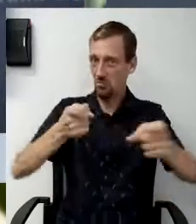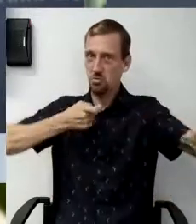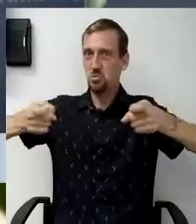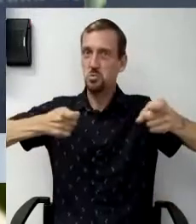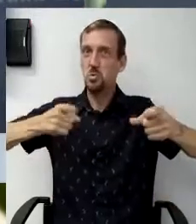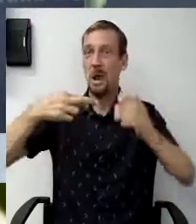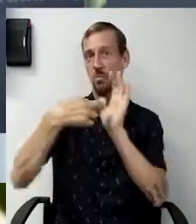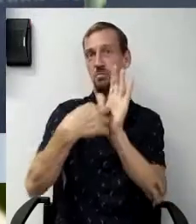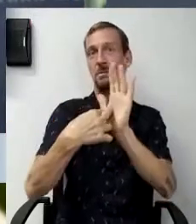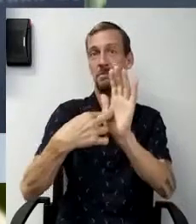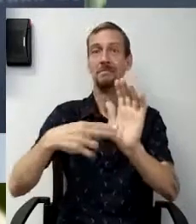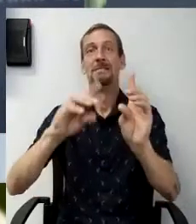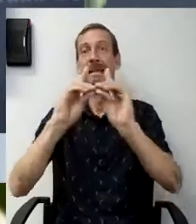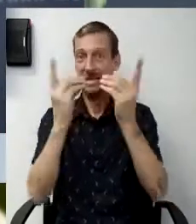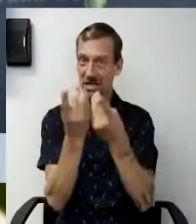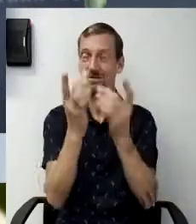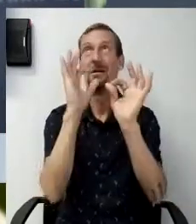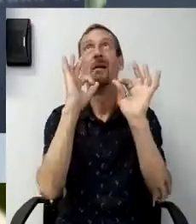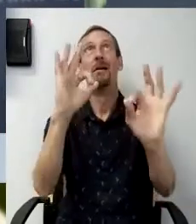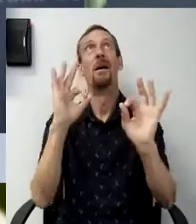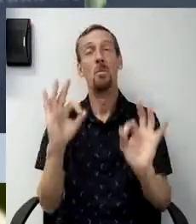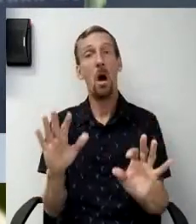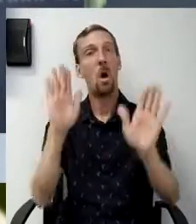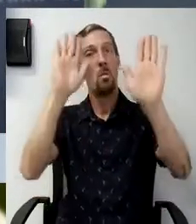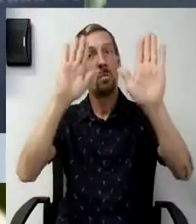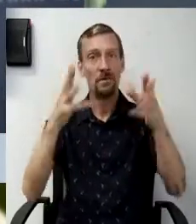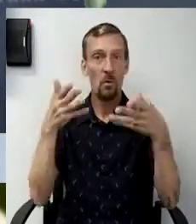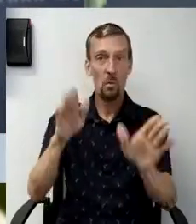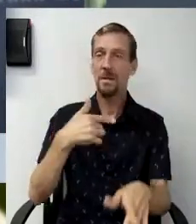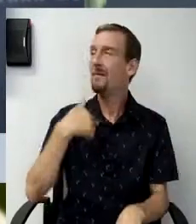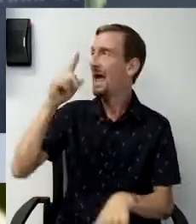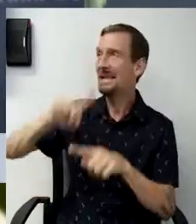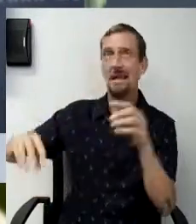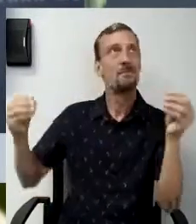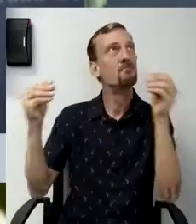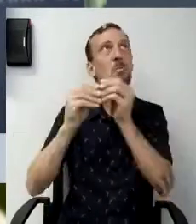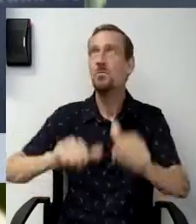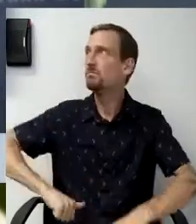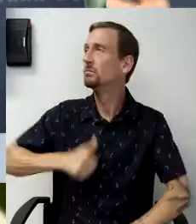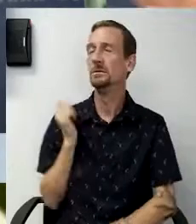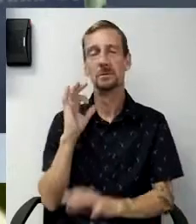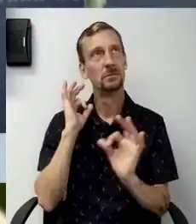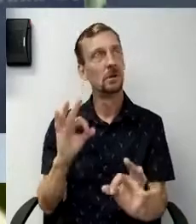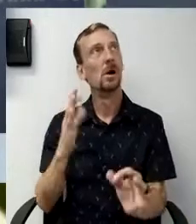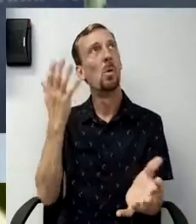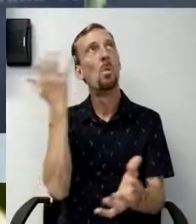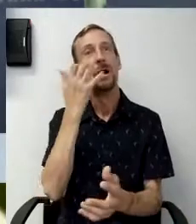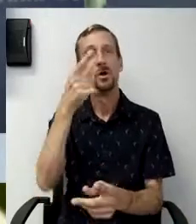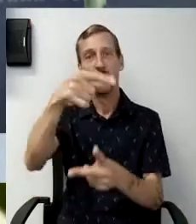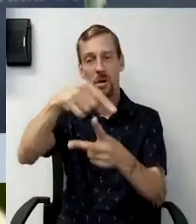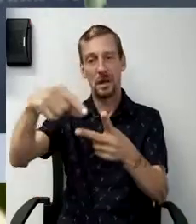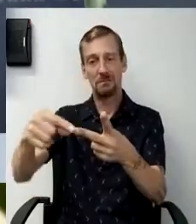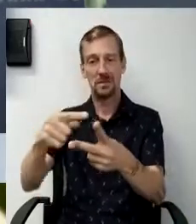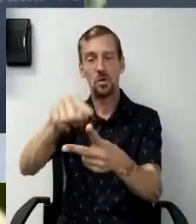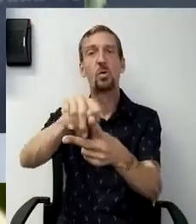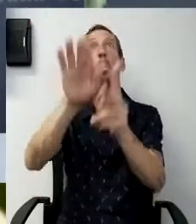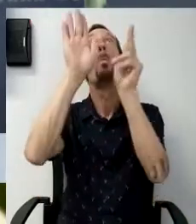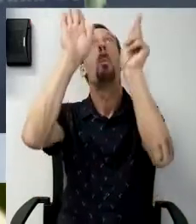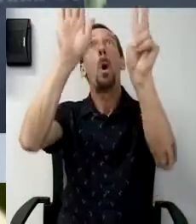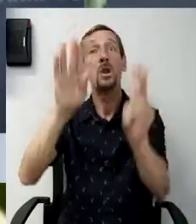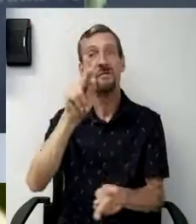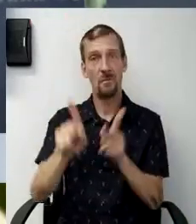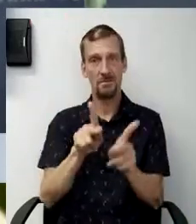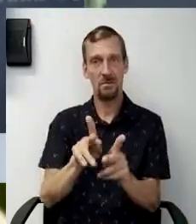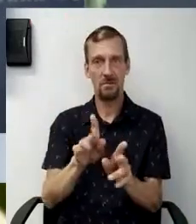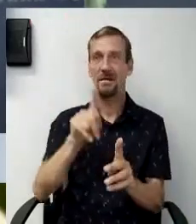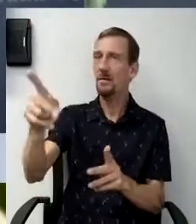and represent the district Absolutely. really I in an amazing way. could not be more proud of them. And you picked two outstanding people to.